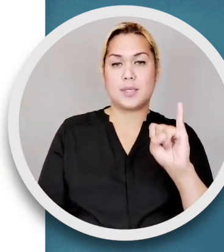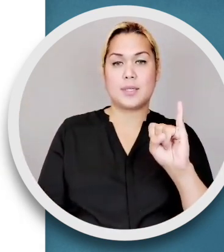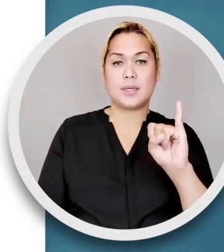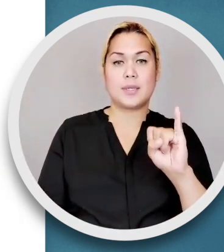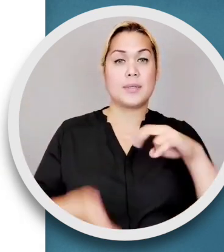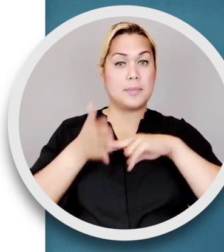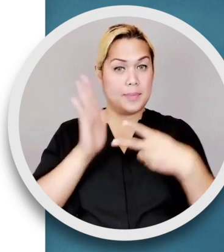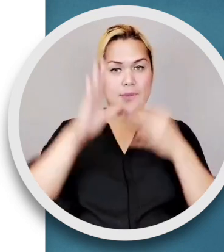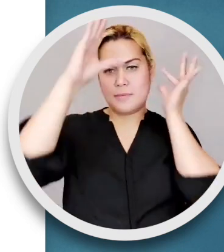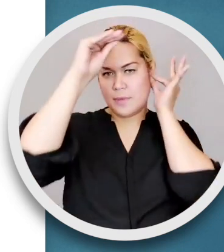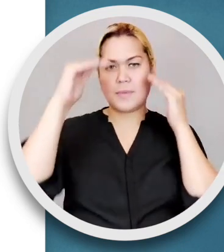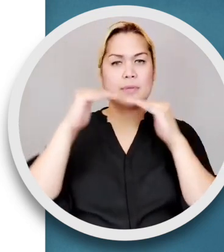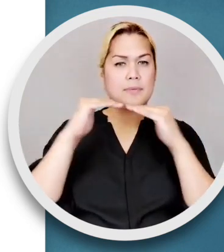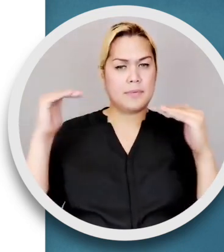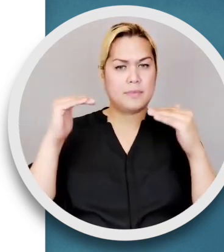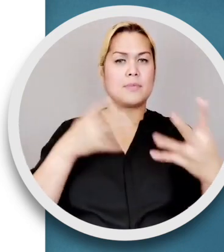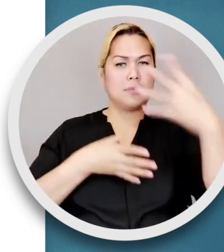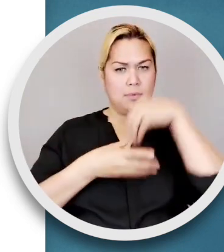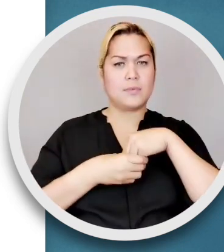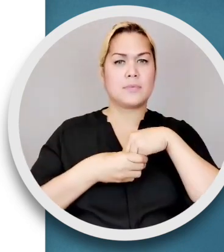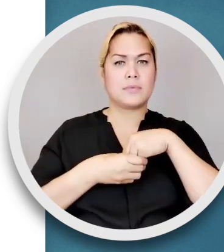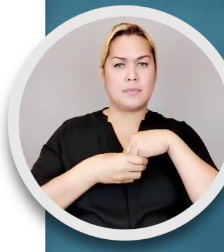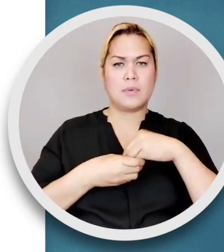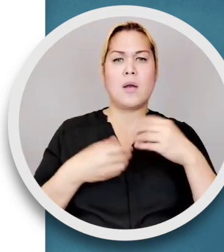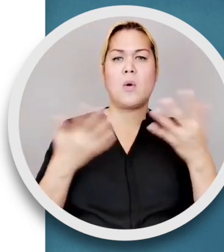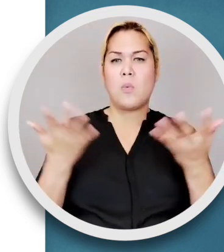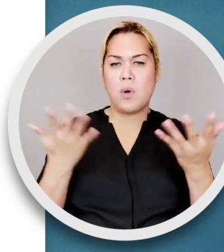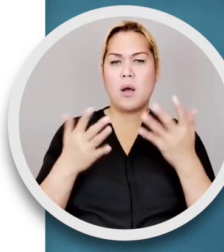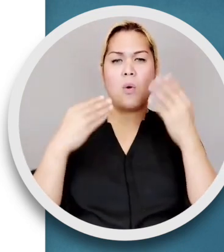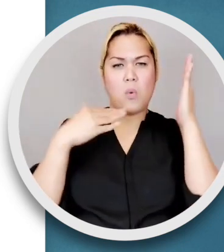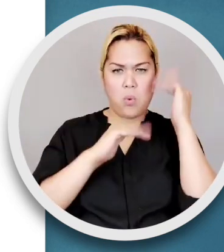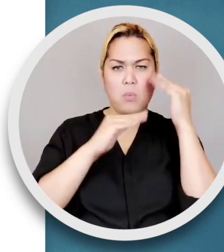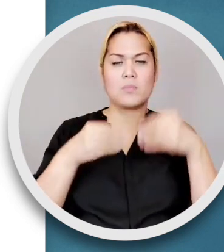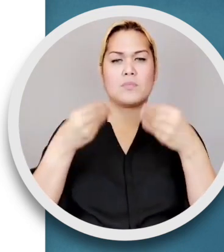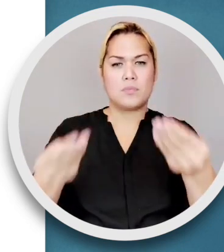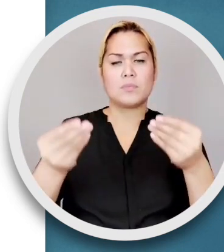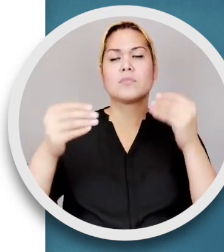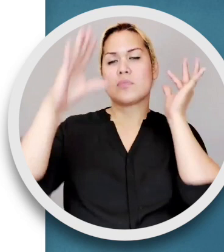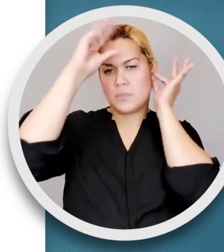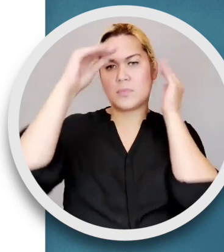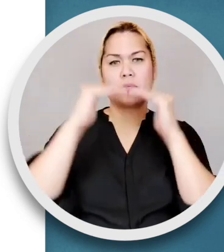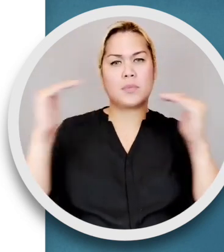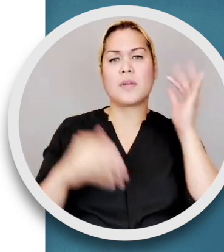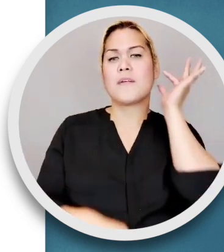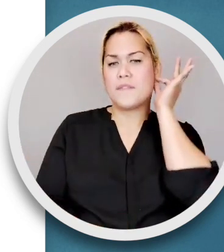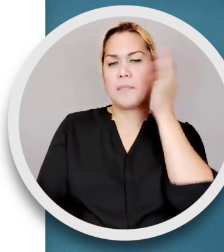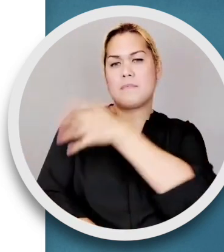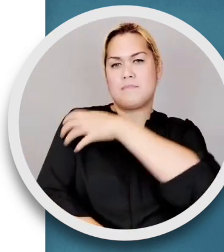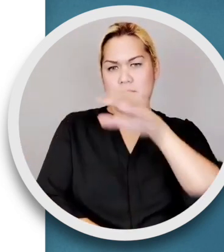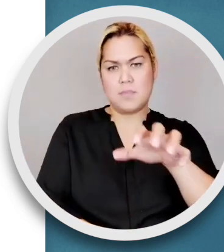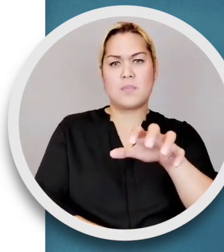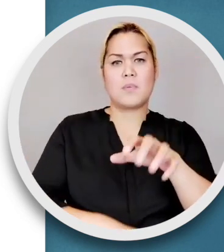established approaches to gender equality and women's empowerment, and on ADB's lessons on integrating GESI